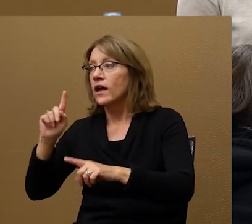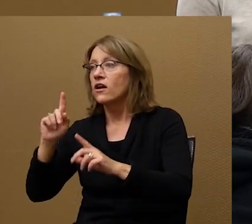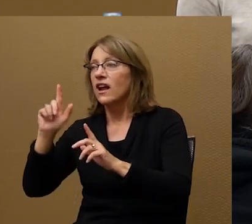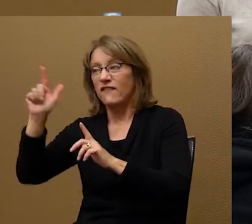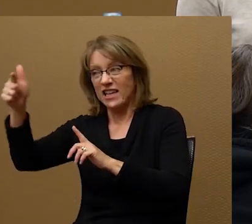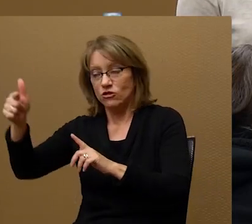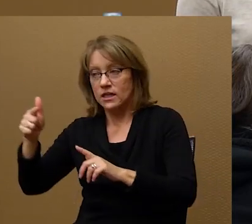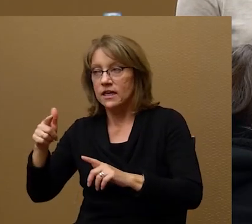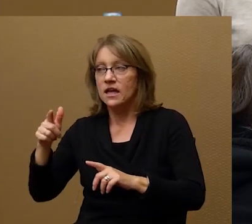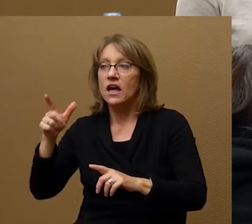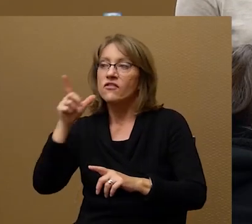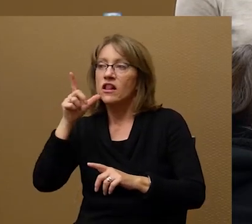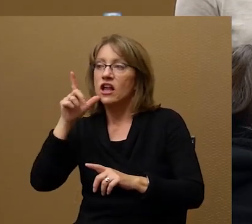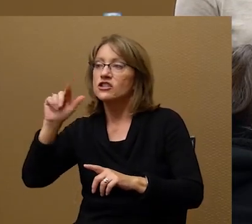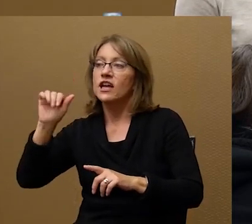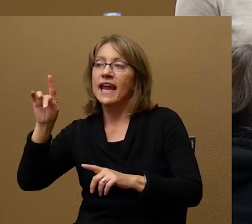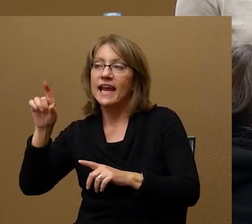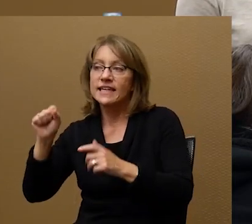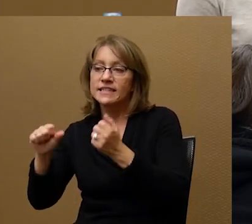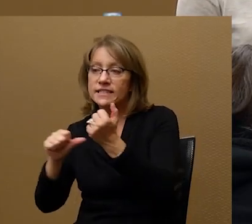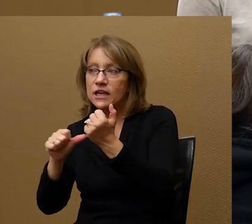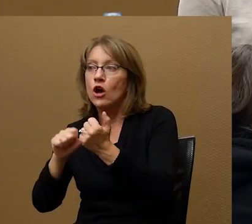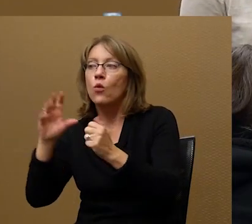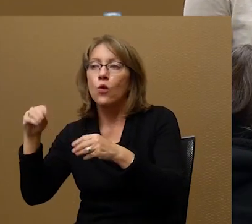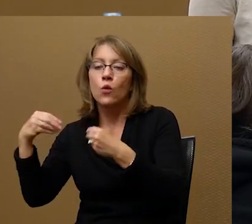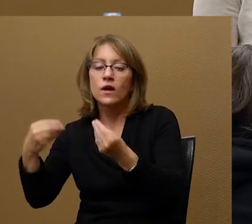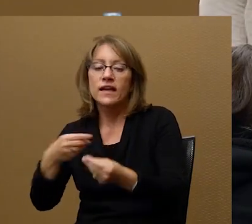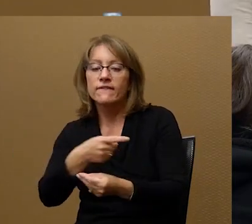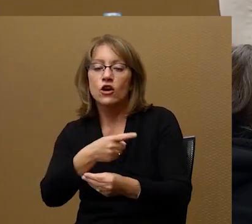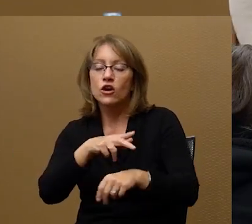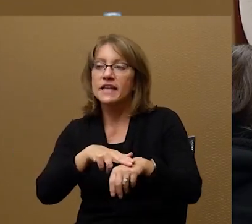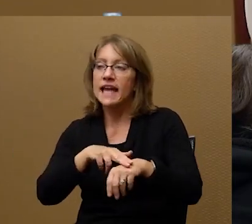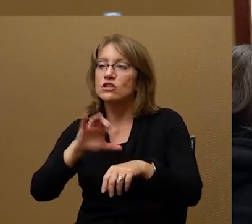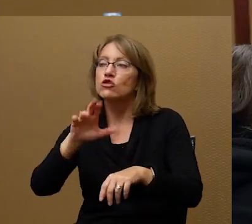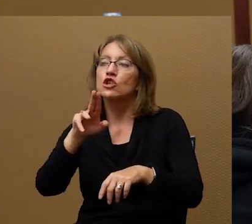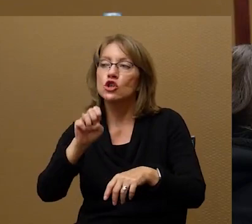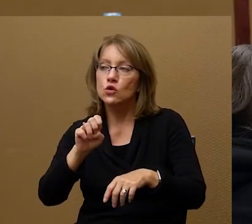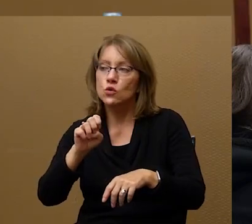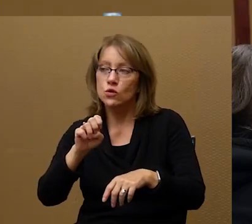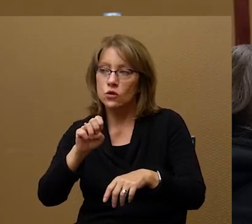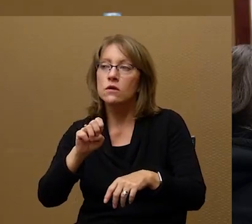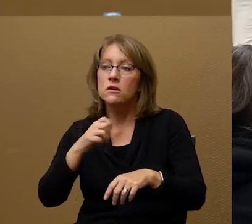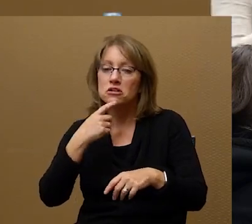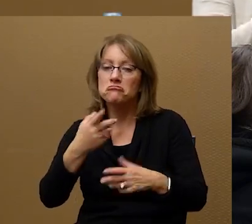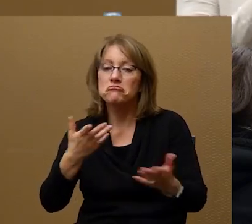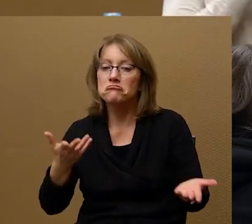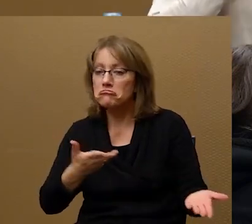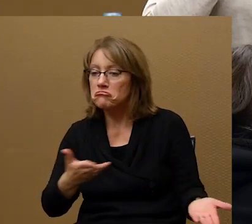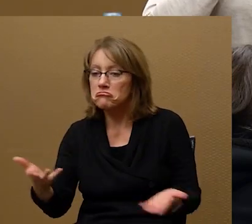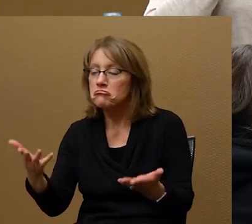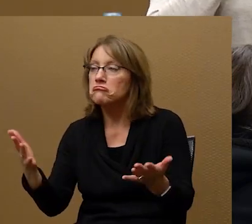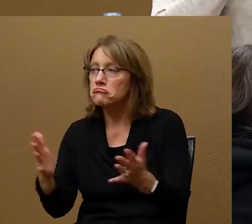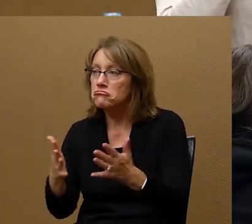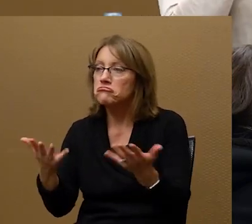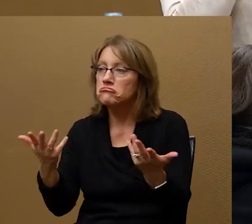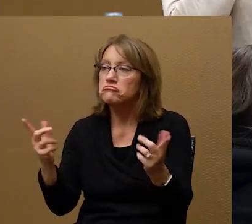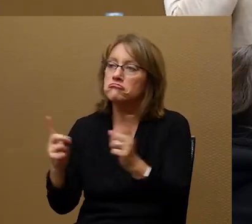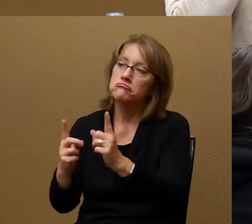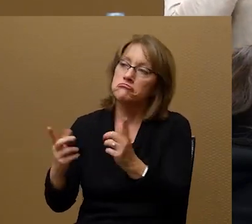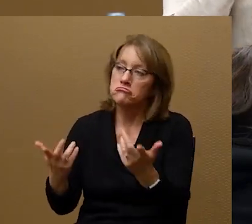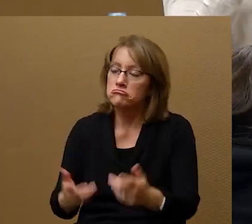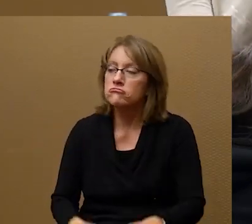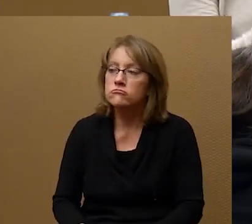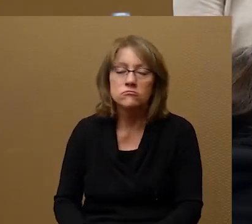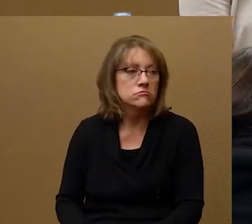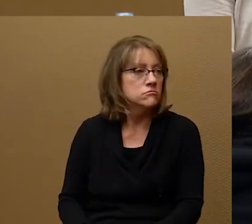to give her natural cues that behavior is inappropriate. Awesome. And to build on that, hold on one second.